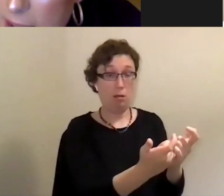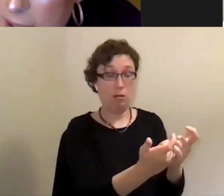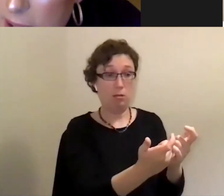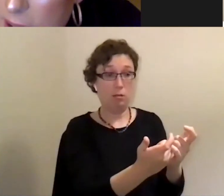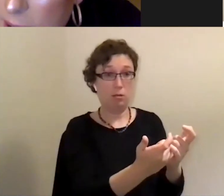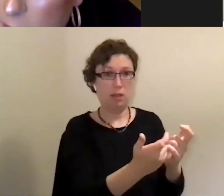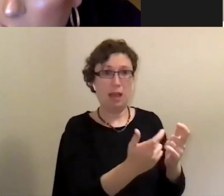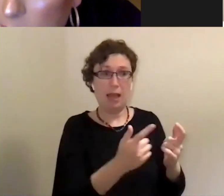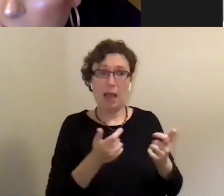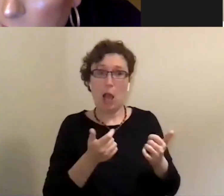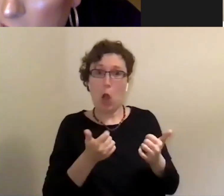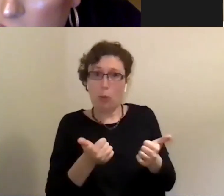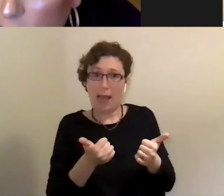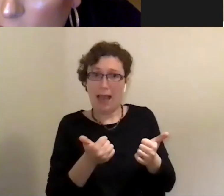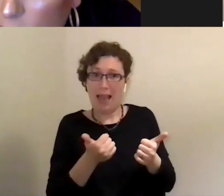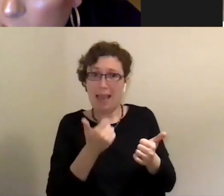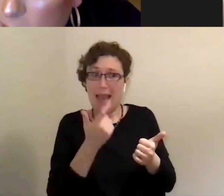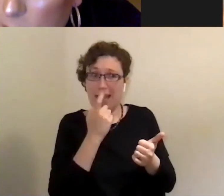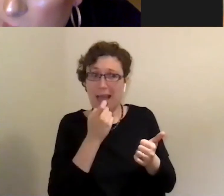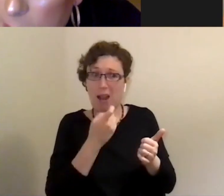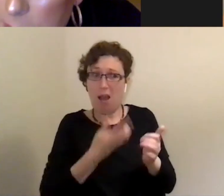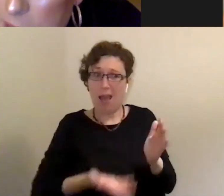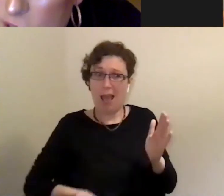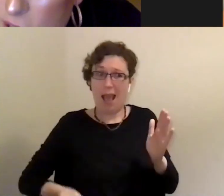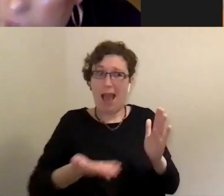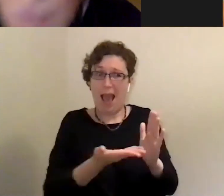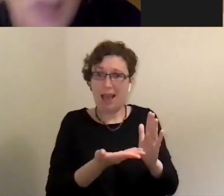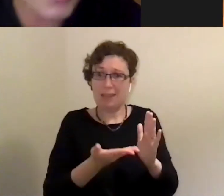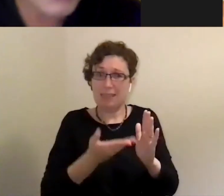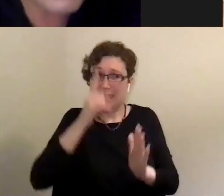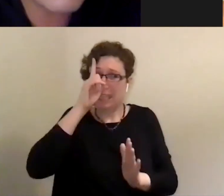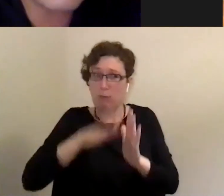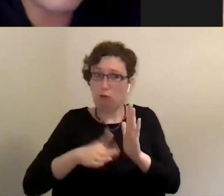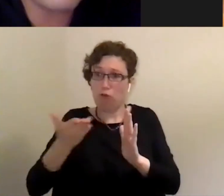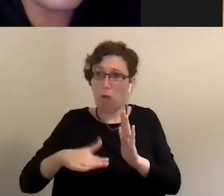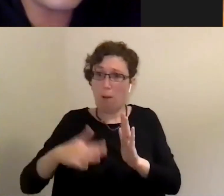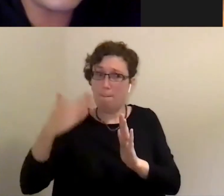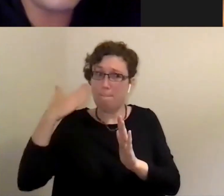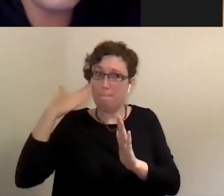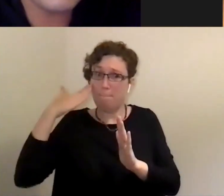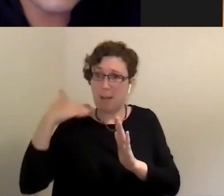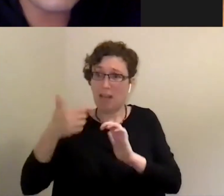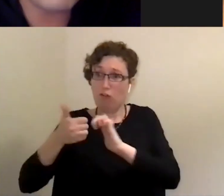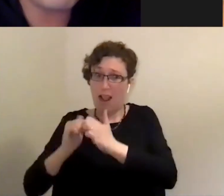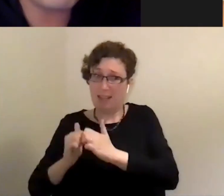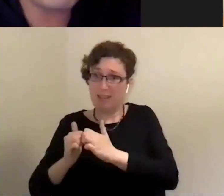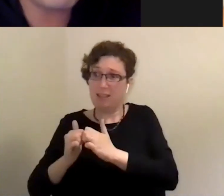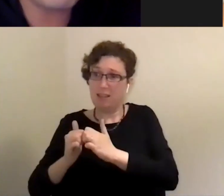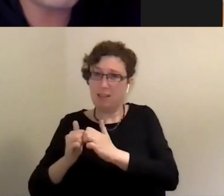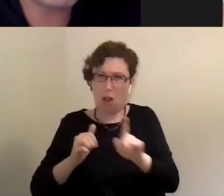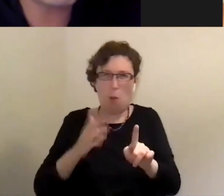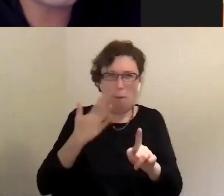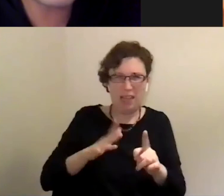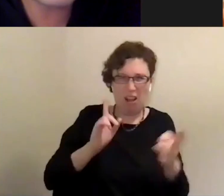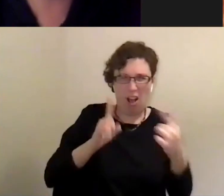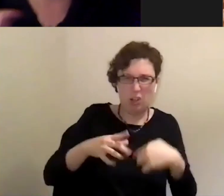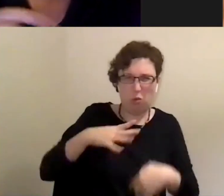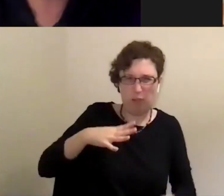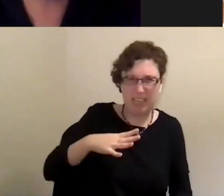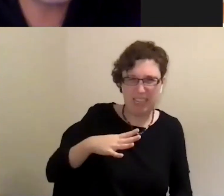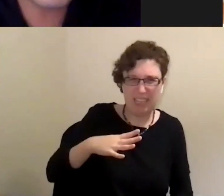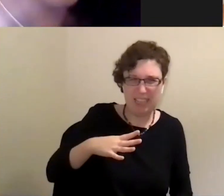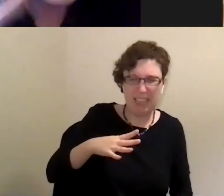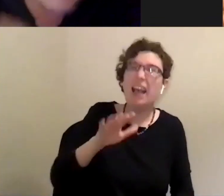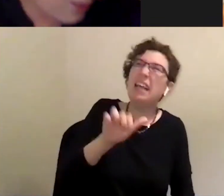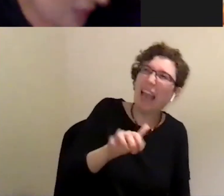black friends told me with their permission? I think you answered that one, didn't you? Kind of, but I'll just say